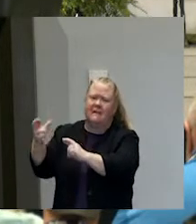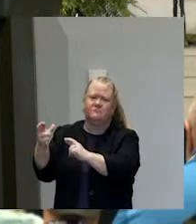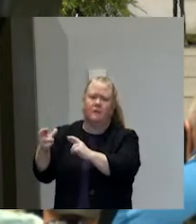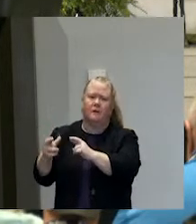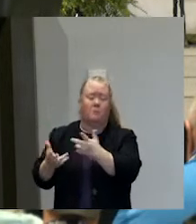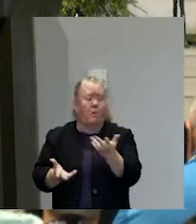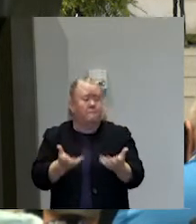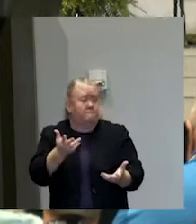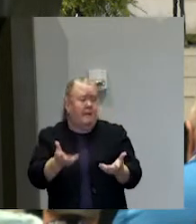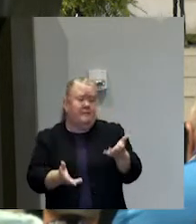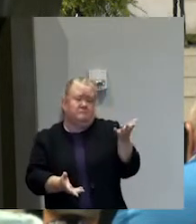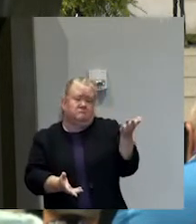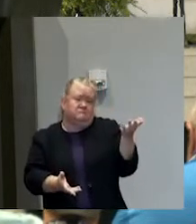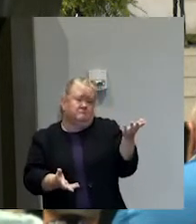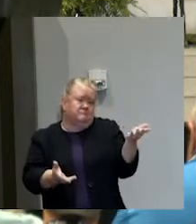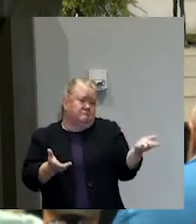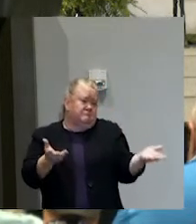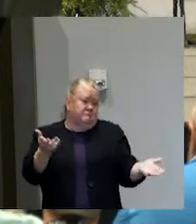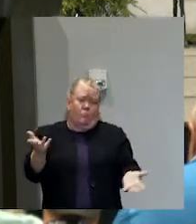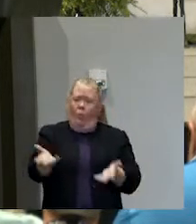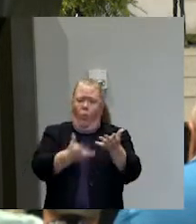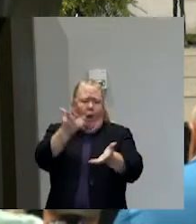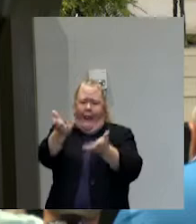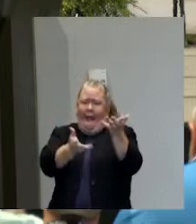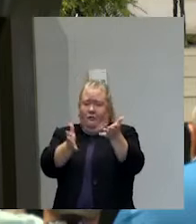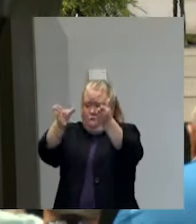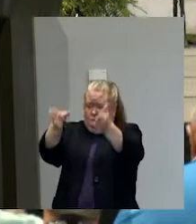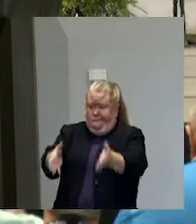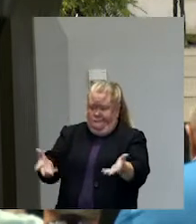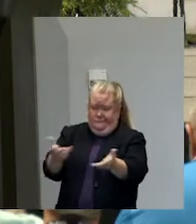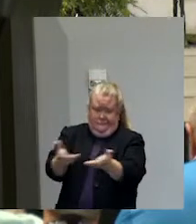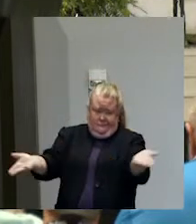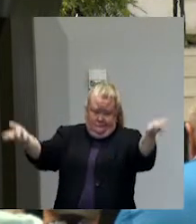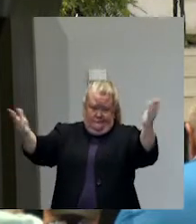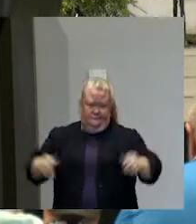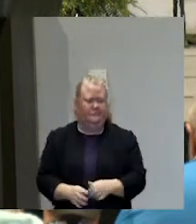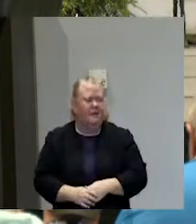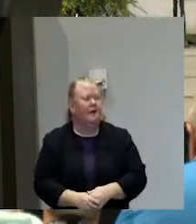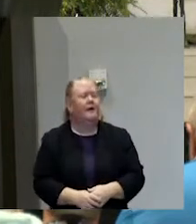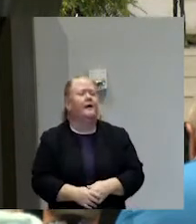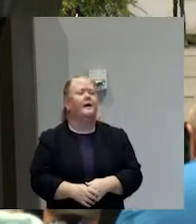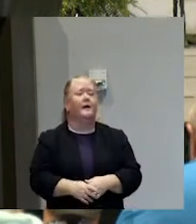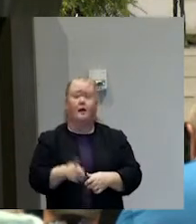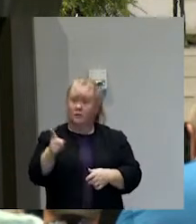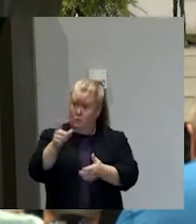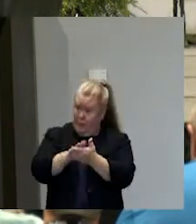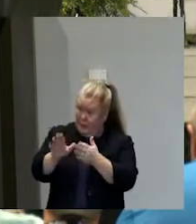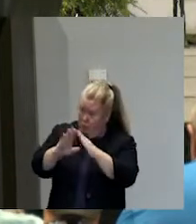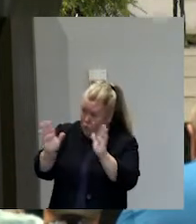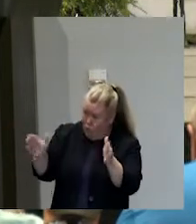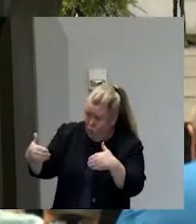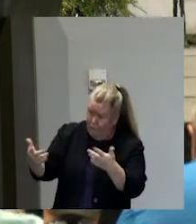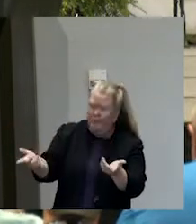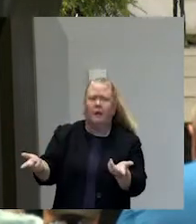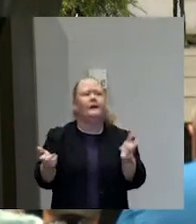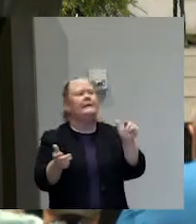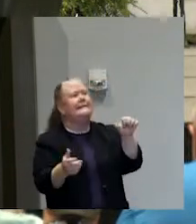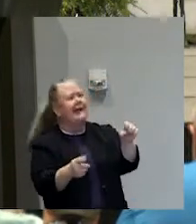says, you know, whatever the thing is. I was gonna say, clean your room? Yeah,